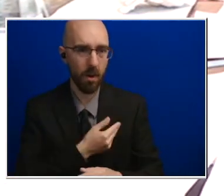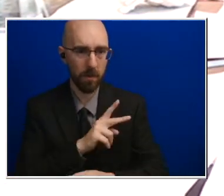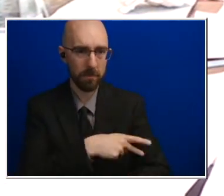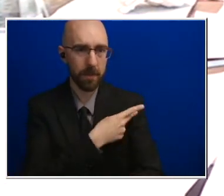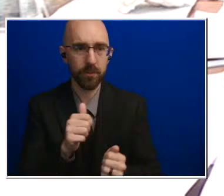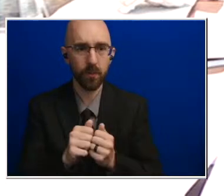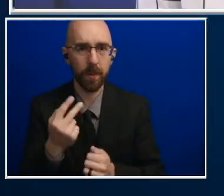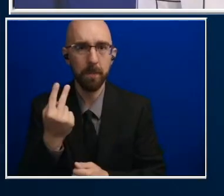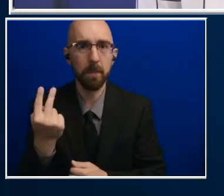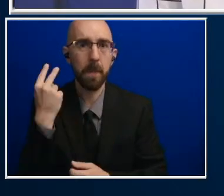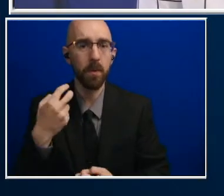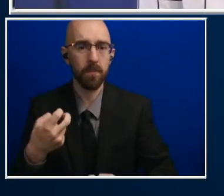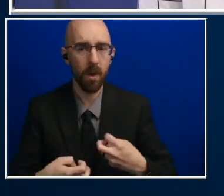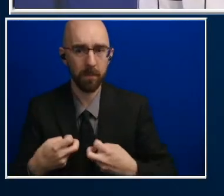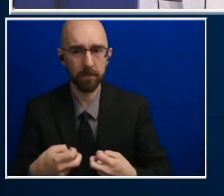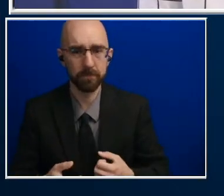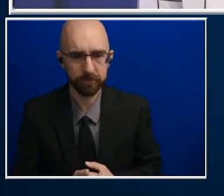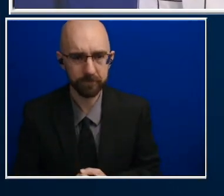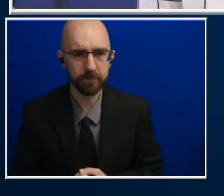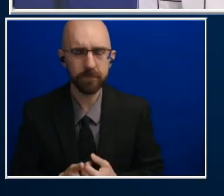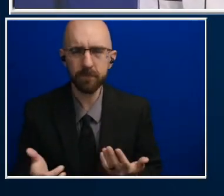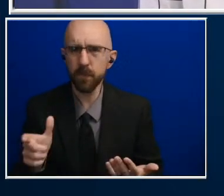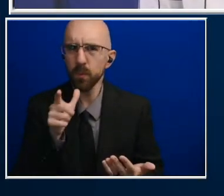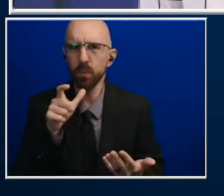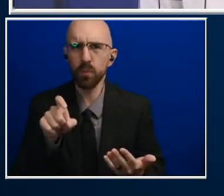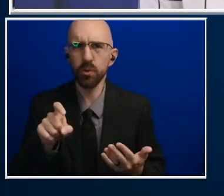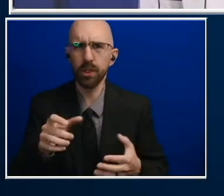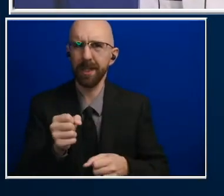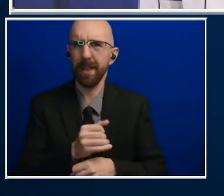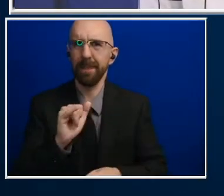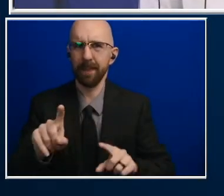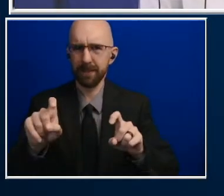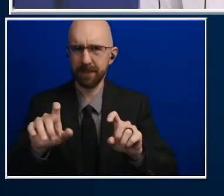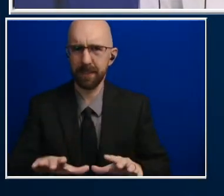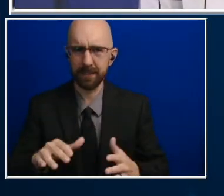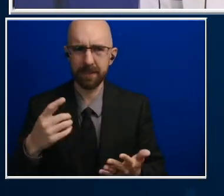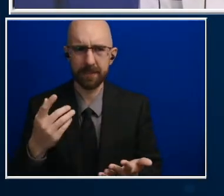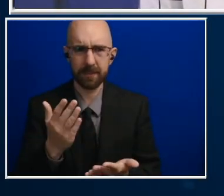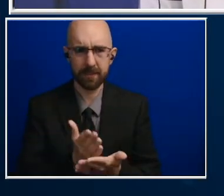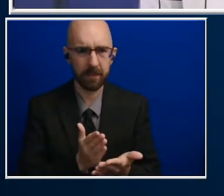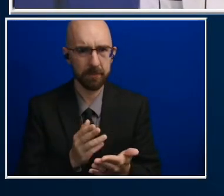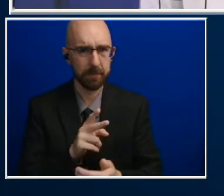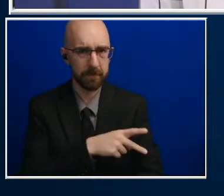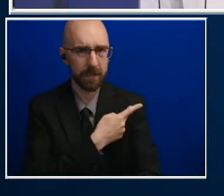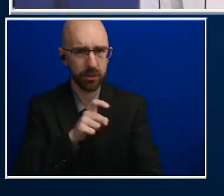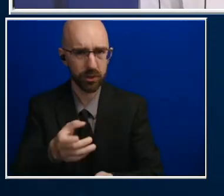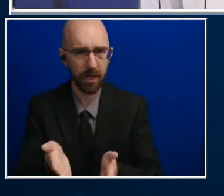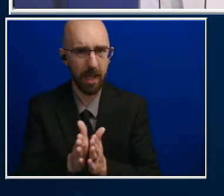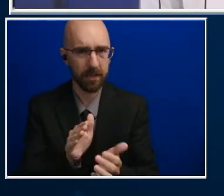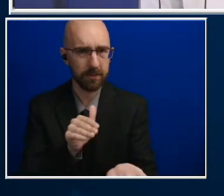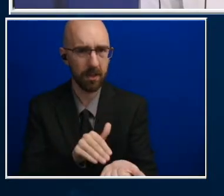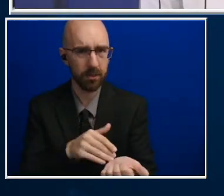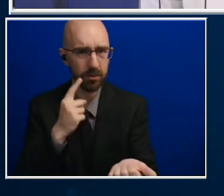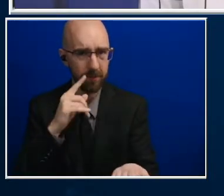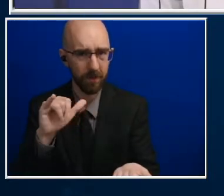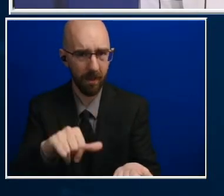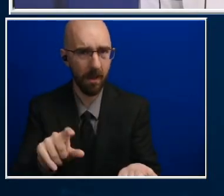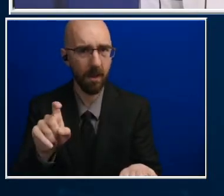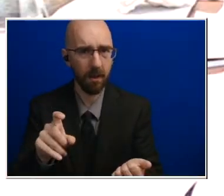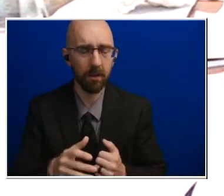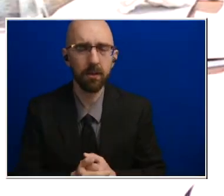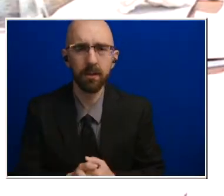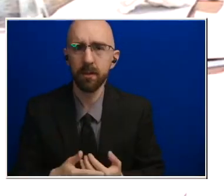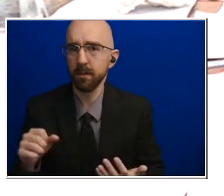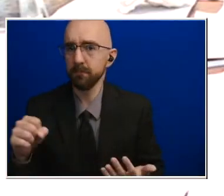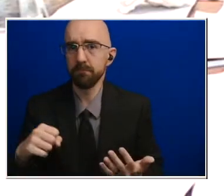problems. So then who should be getting this test? And is this something patients should then be asking their doctors for? Yeah, so